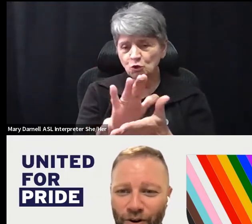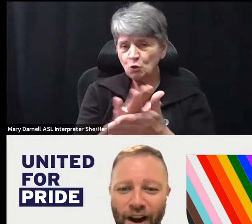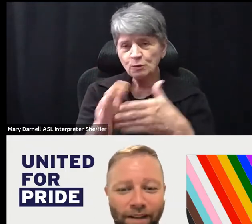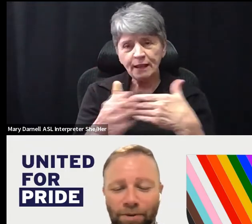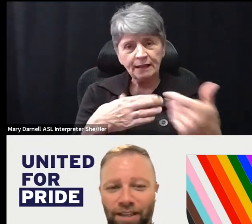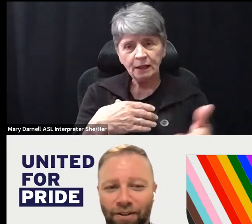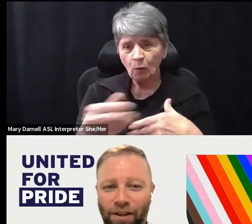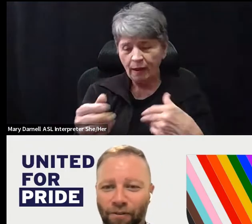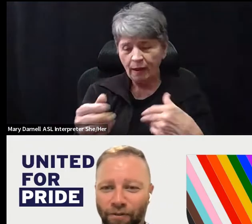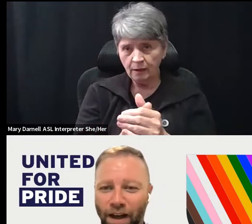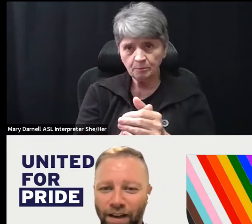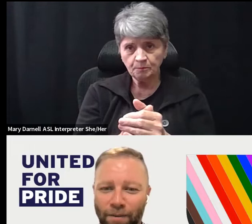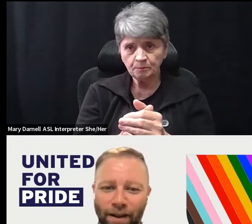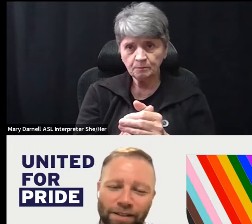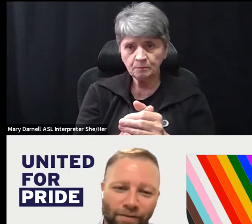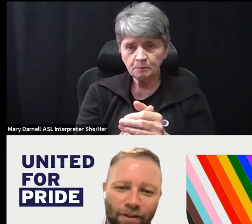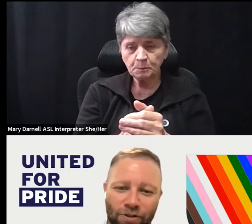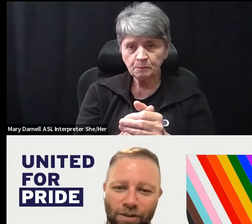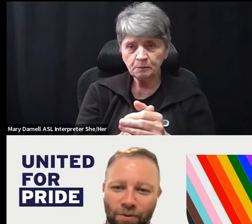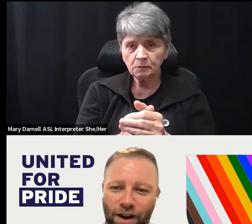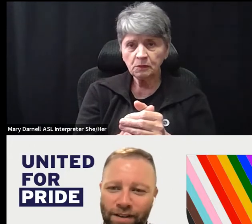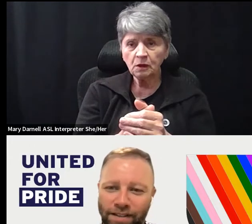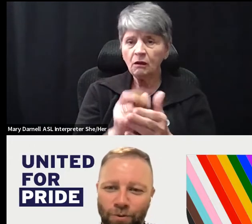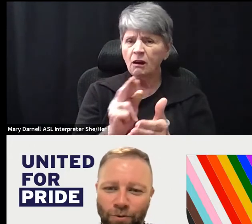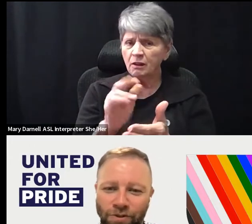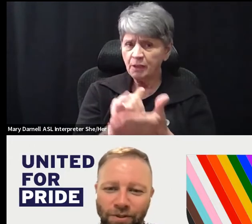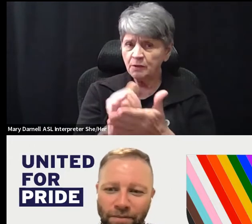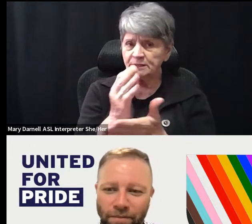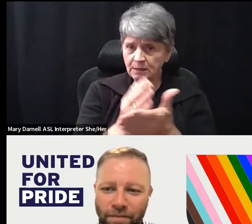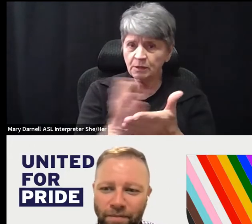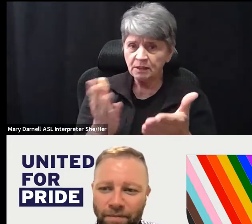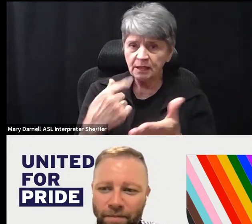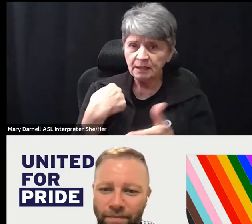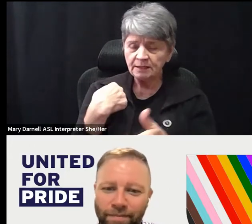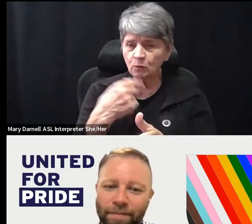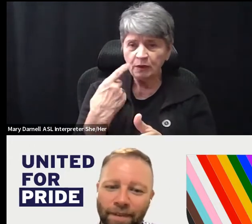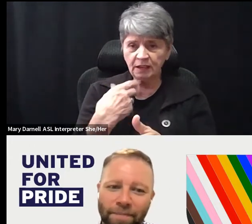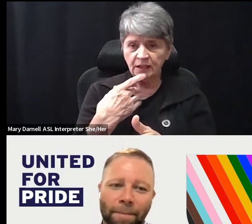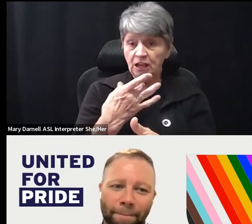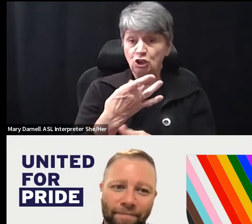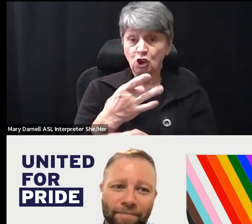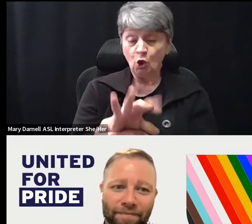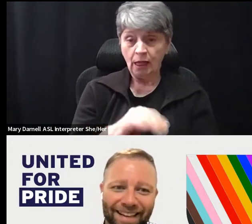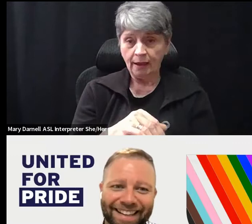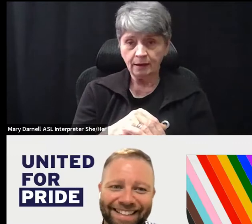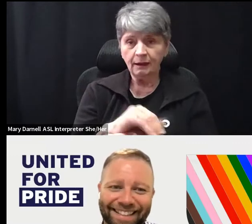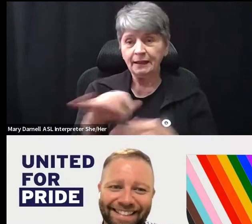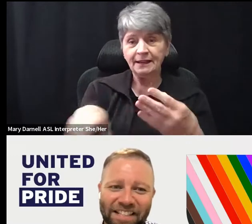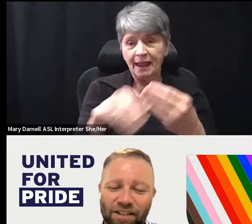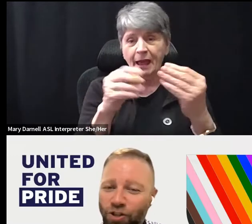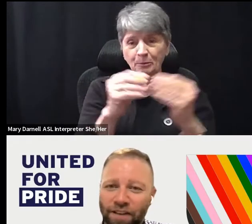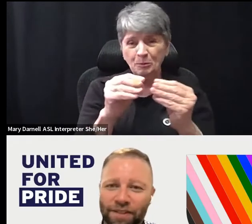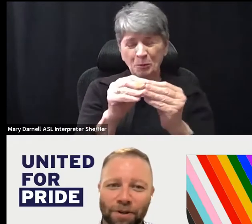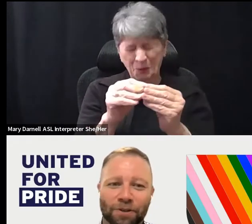we're not particularly fond of about vouchers in private schools? Yes. I could add a few more to your list if you